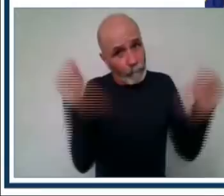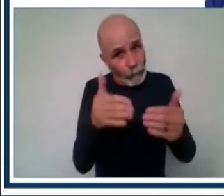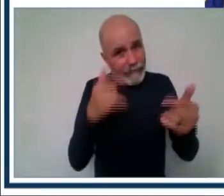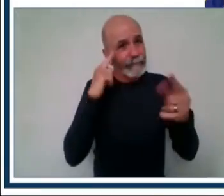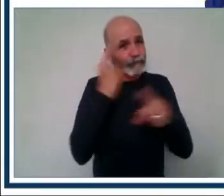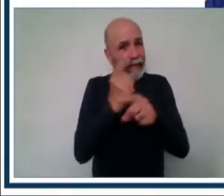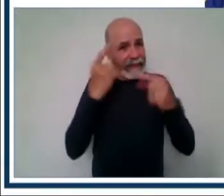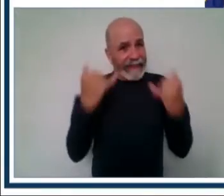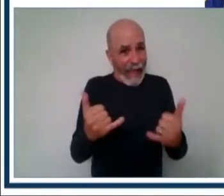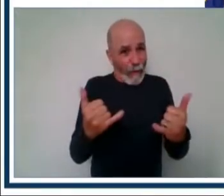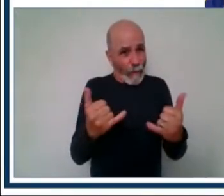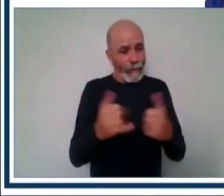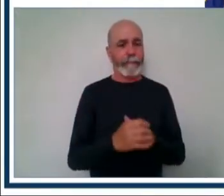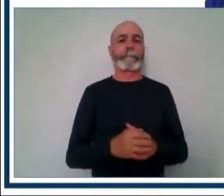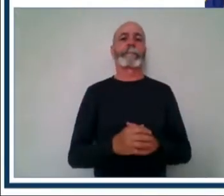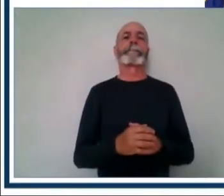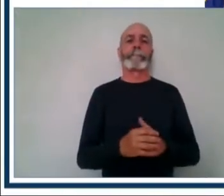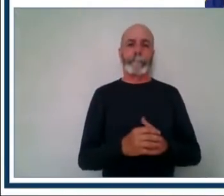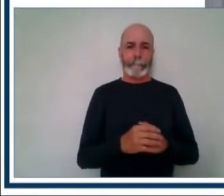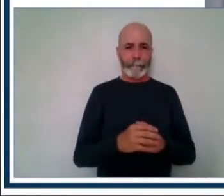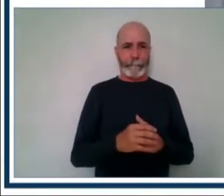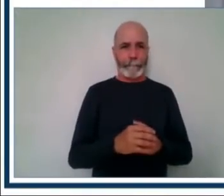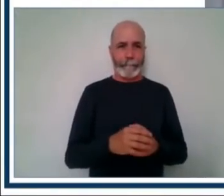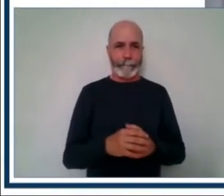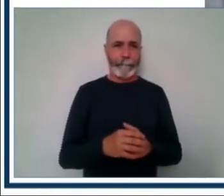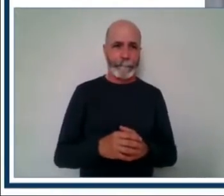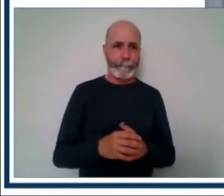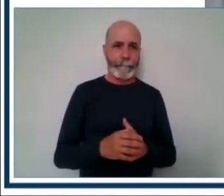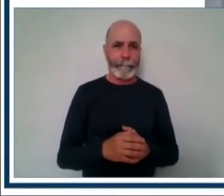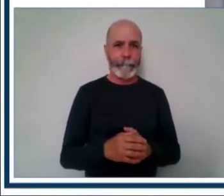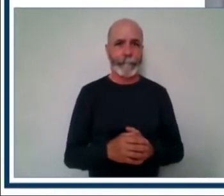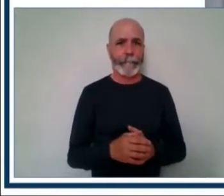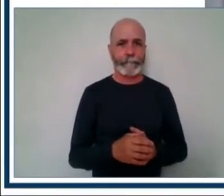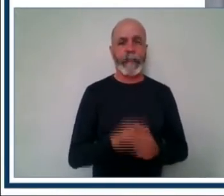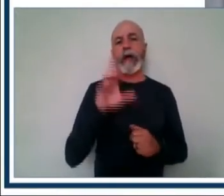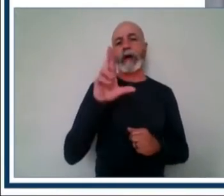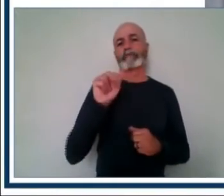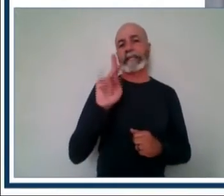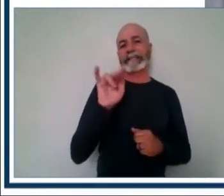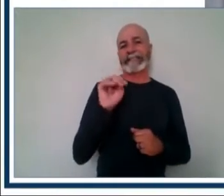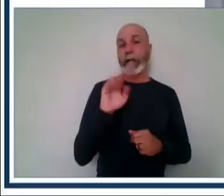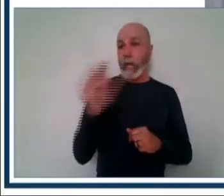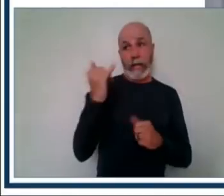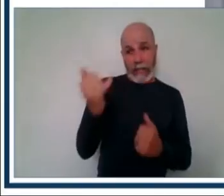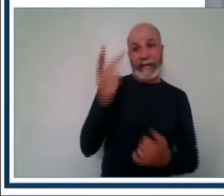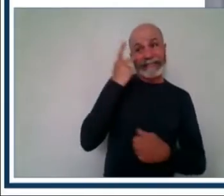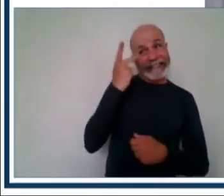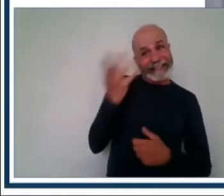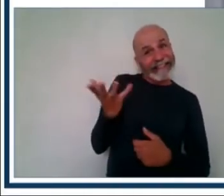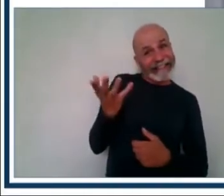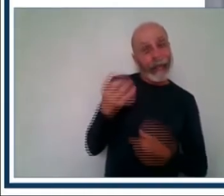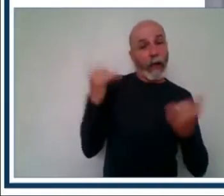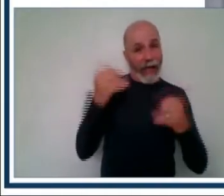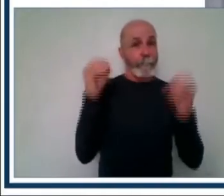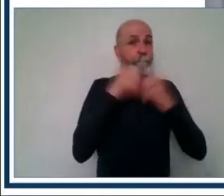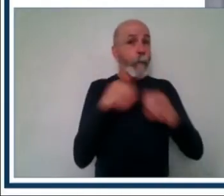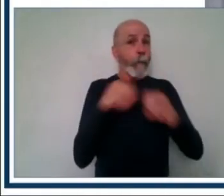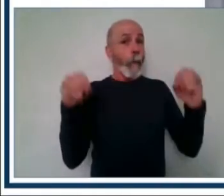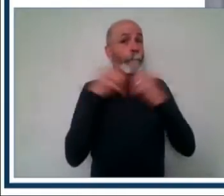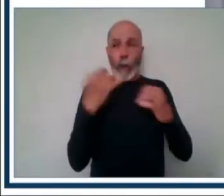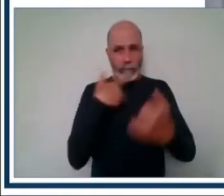so far. You're seeing the ramp up now. We're getting more shots in arms now than other provinces per capita day by